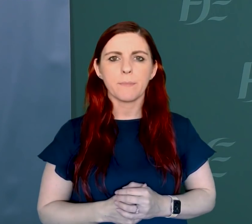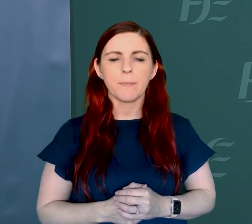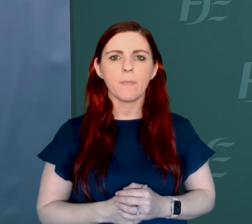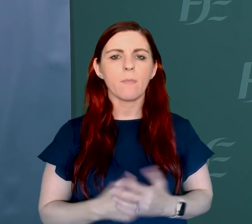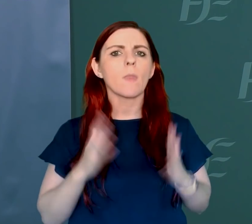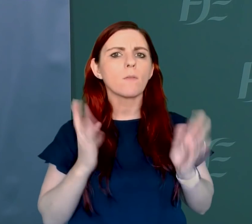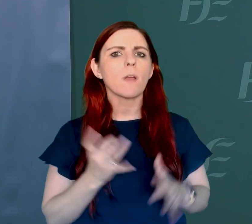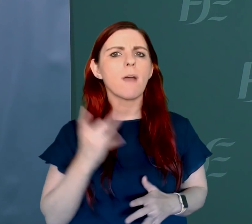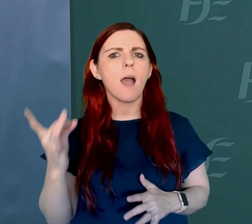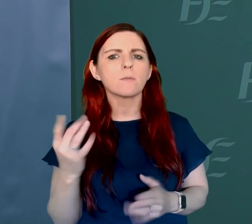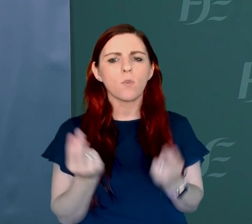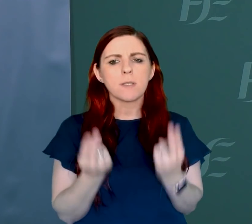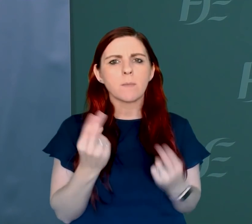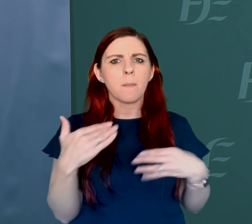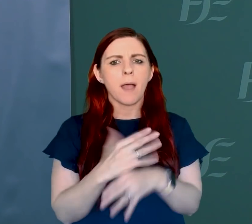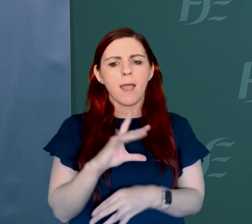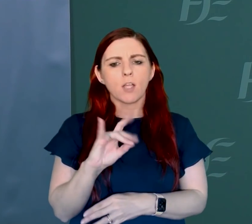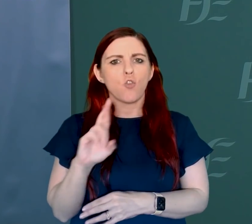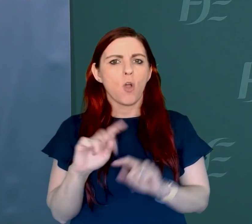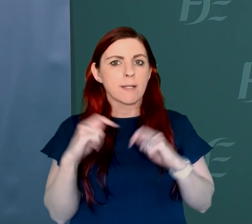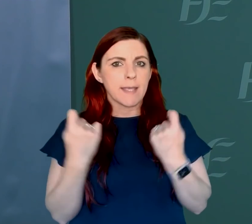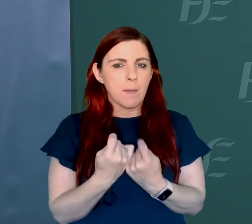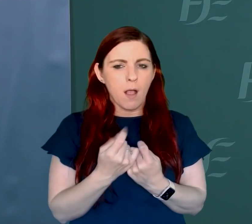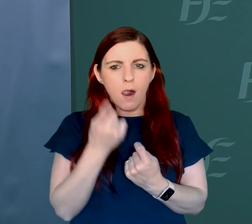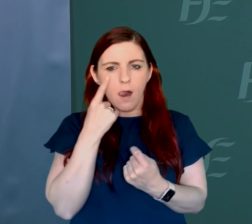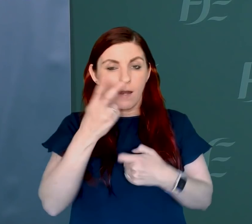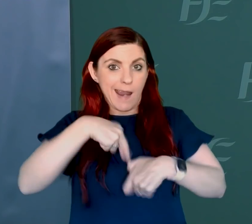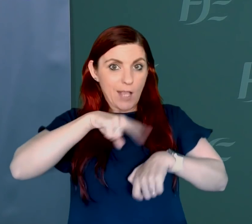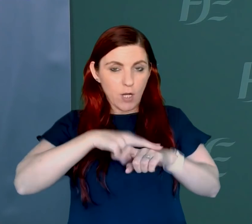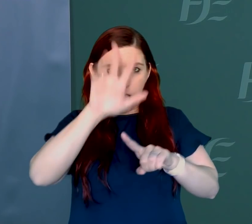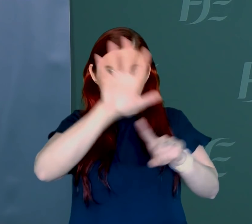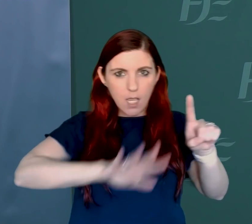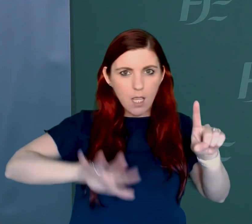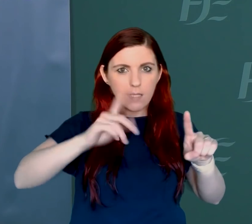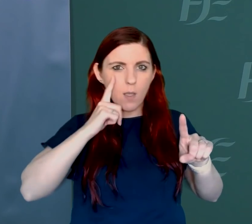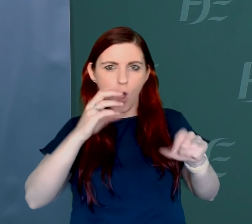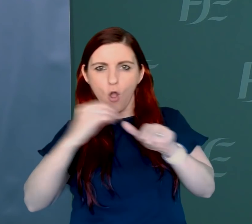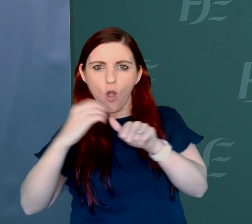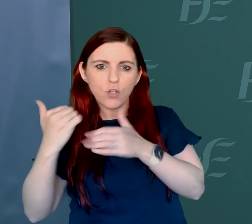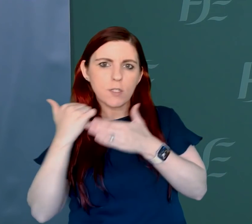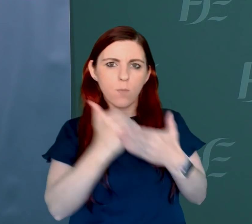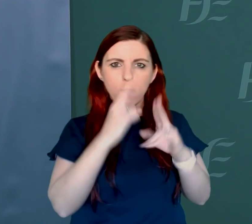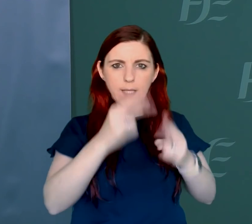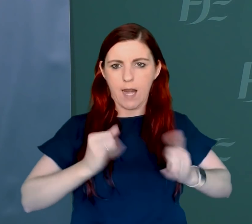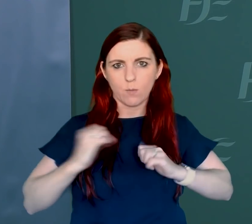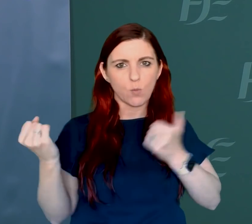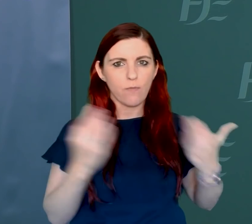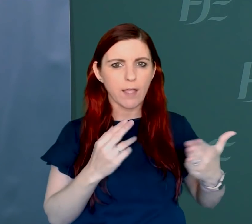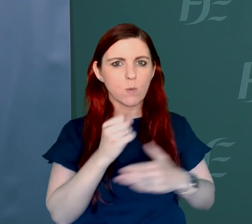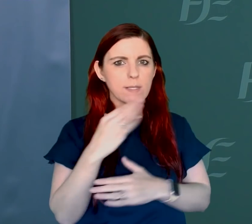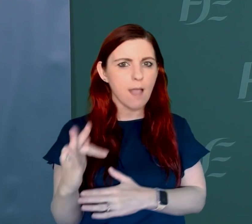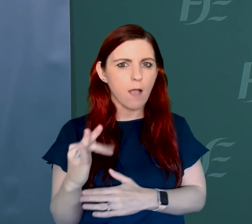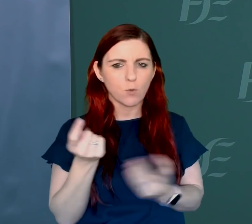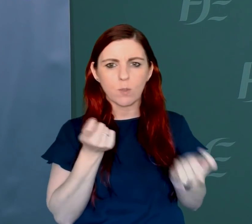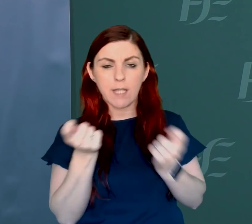I've asked for an assessment by our teams at a national level to see what further supports we can provide to our staff to deal